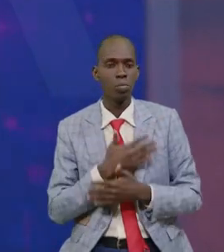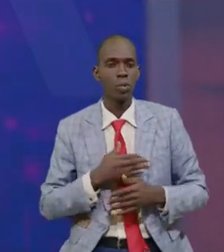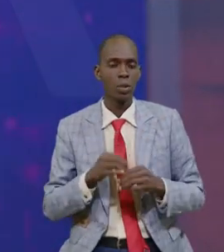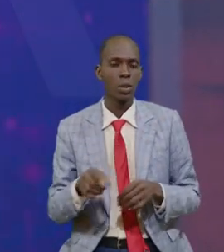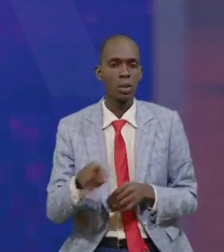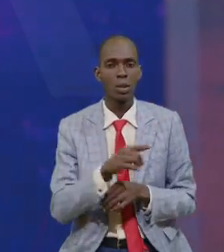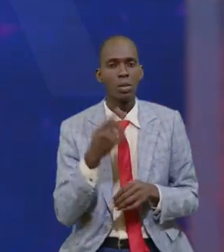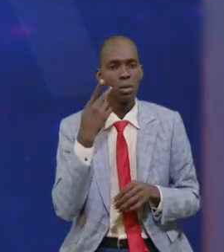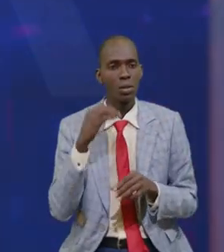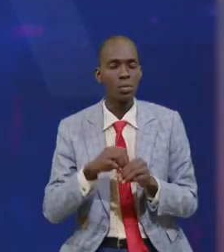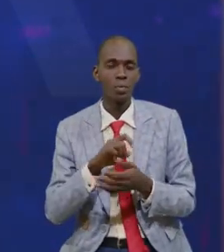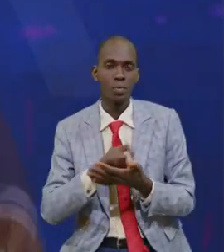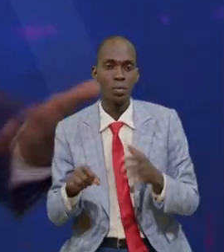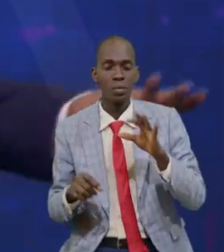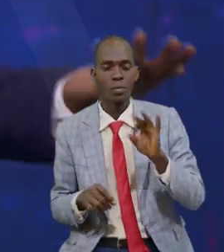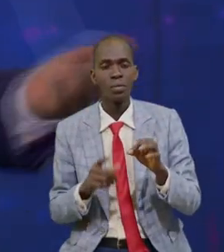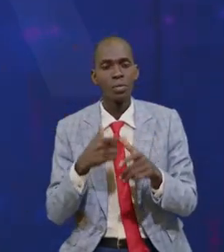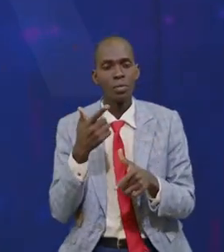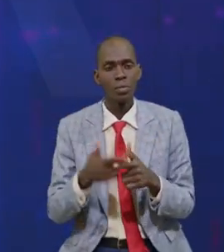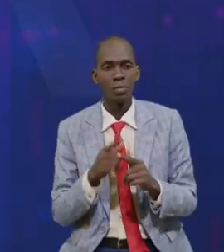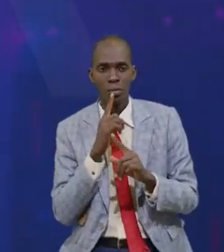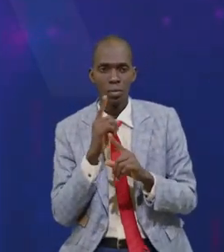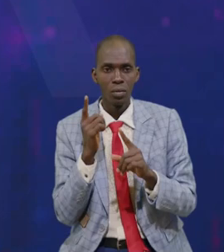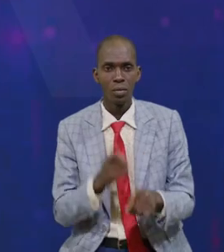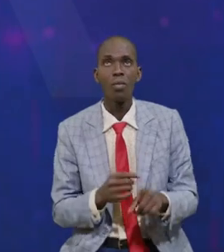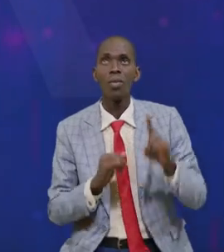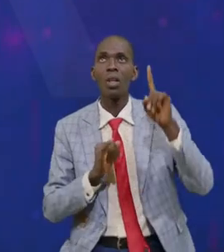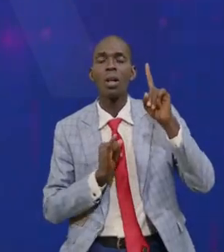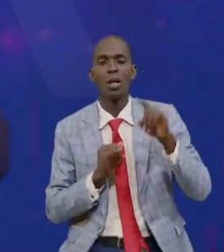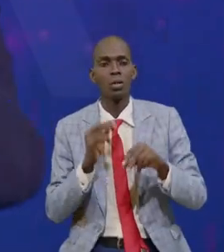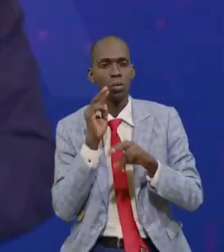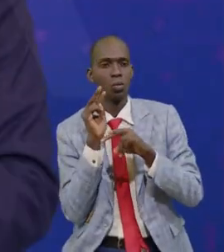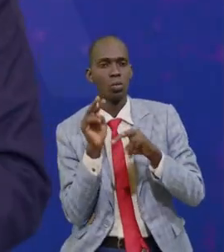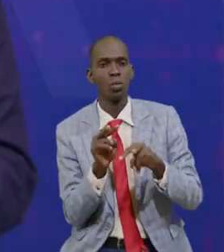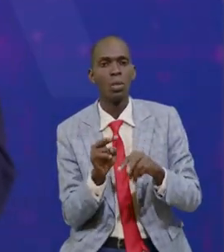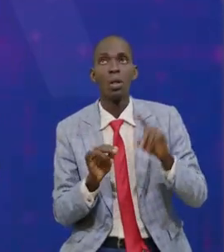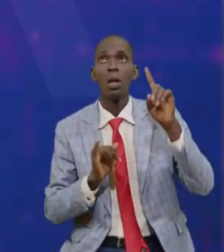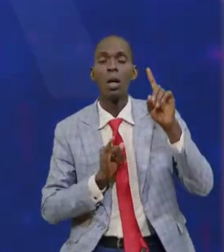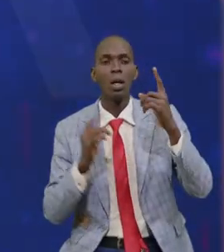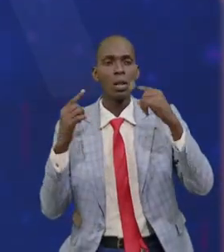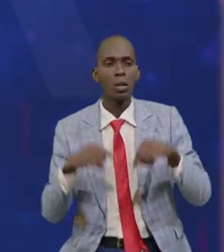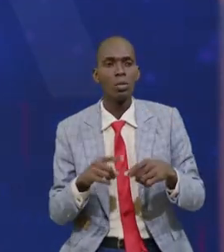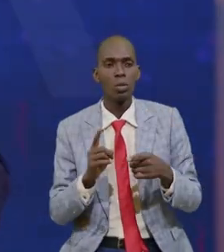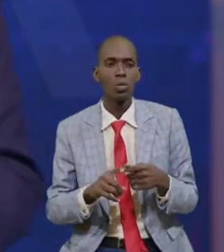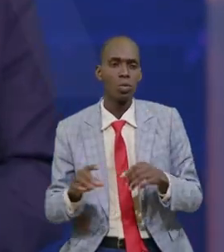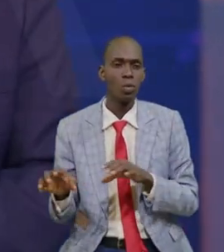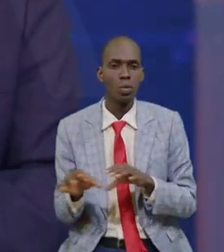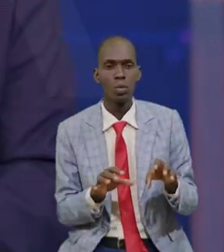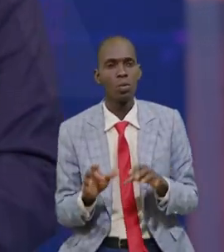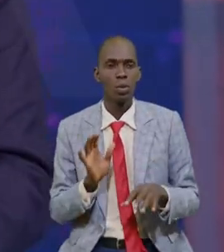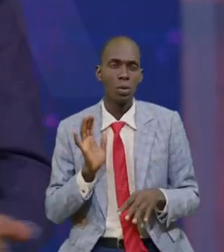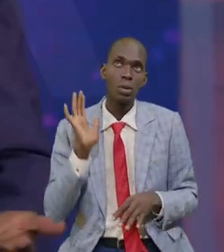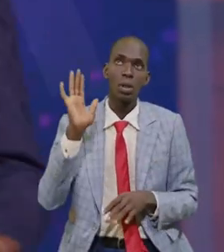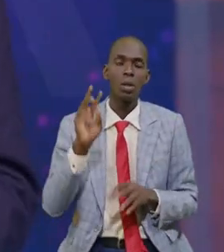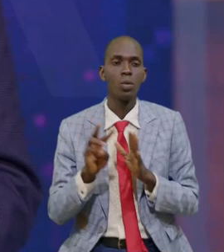in verse 9, it tells us, then said I, lo, I come to do thy will, O God. I